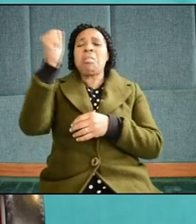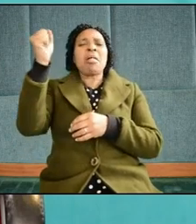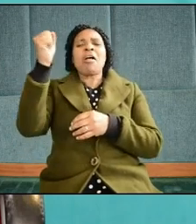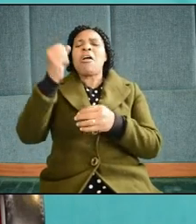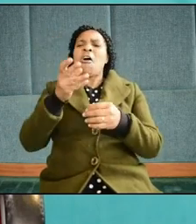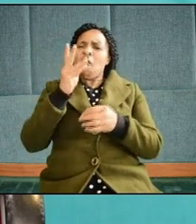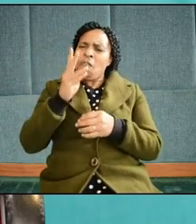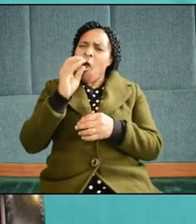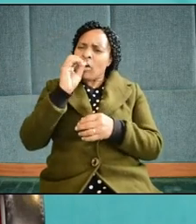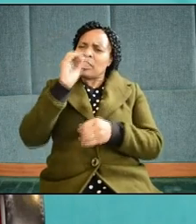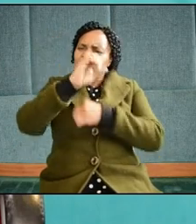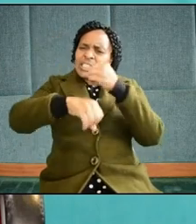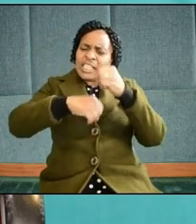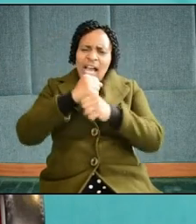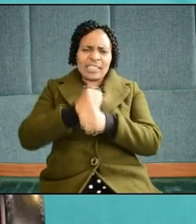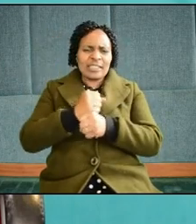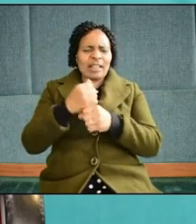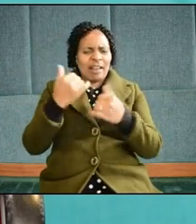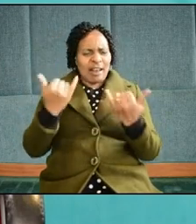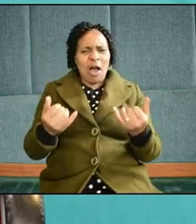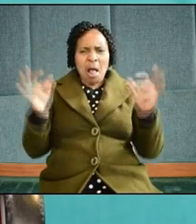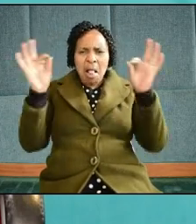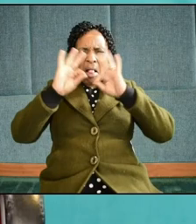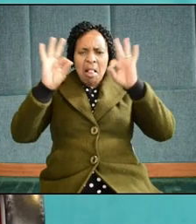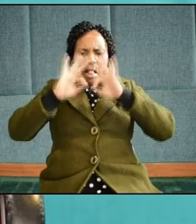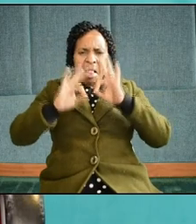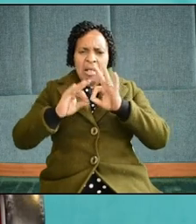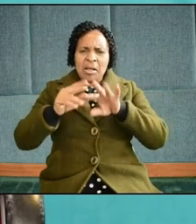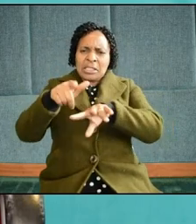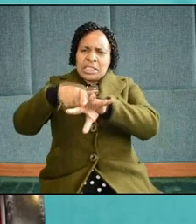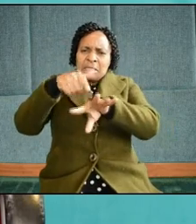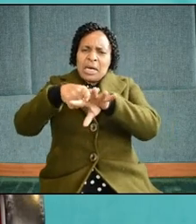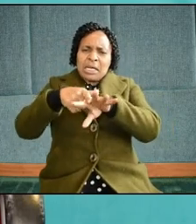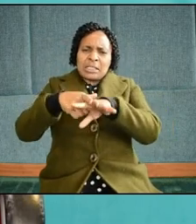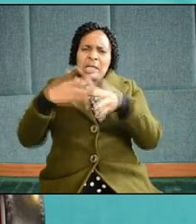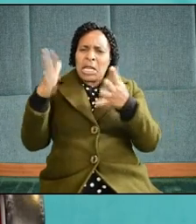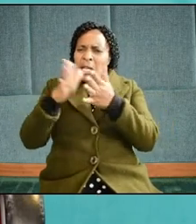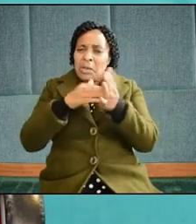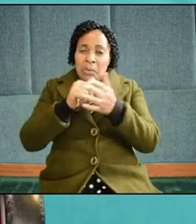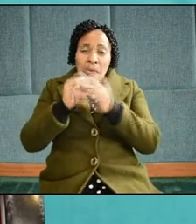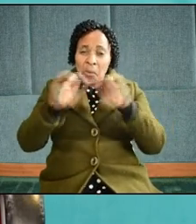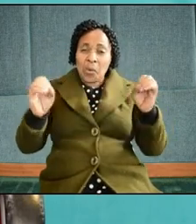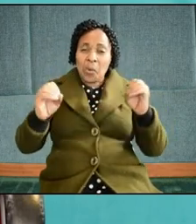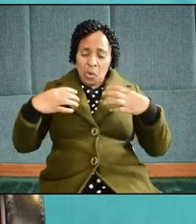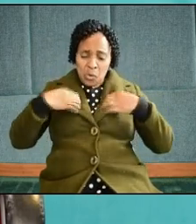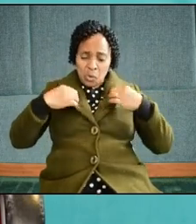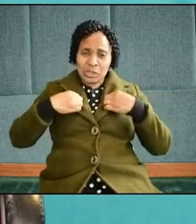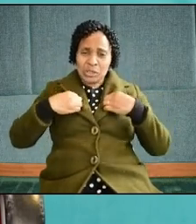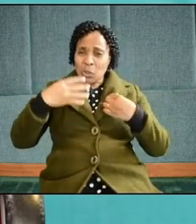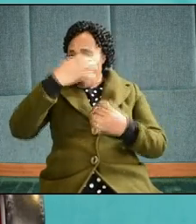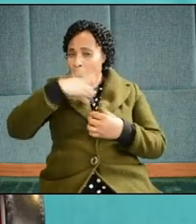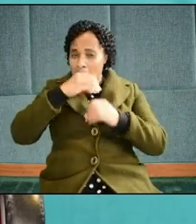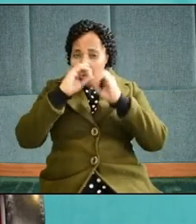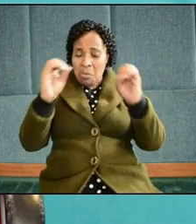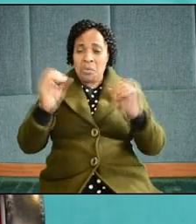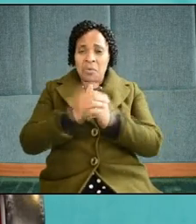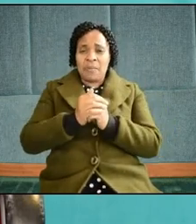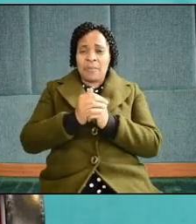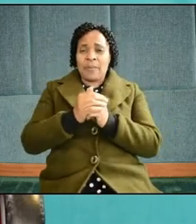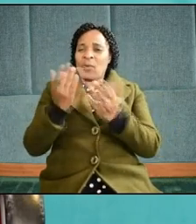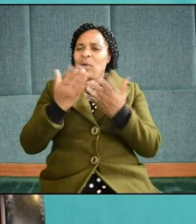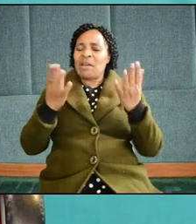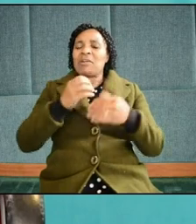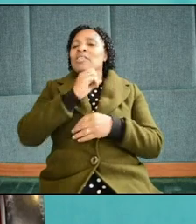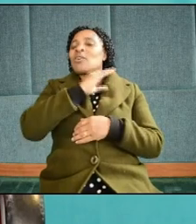years. And it's a mystery how their sandals didn't wear off. Their clothes were not torn. Mm-hmm. Whenever they